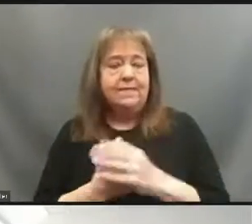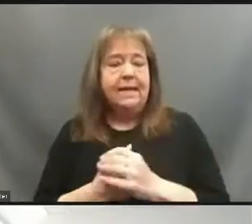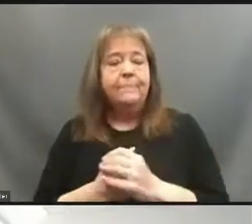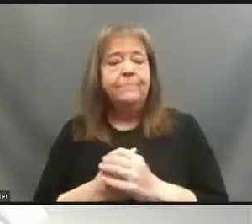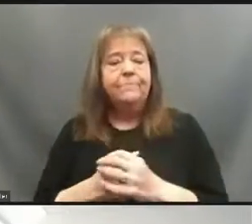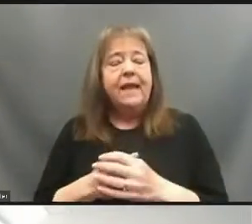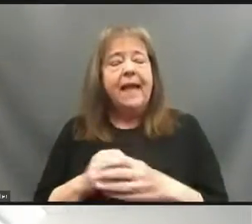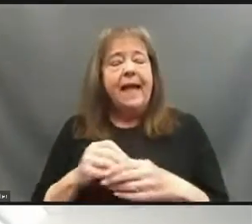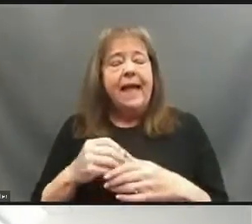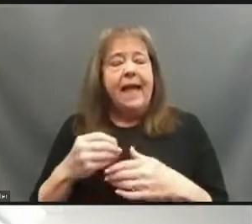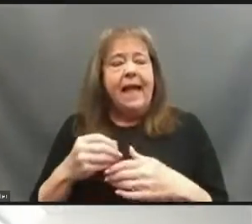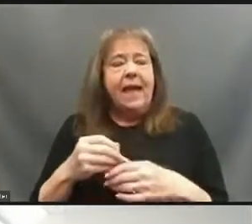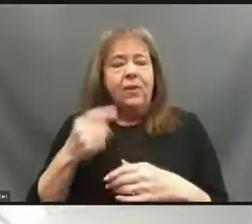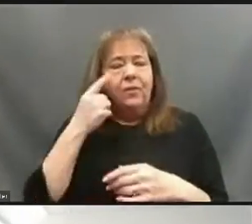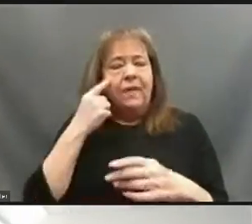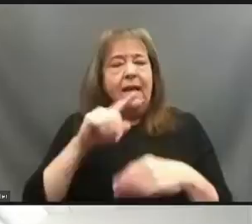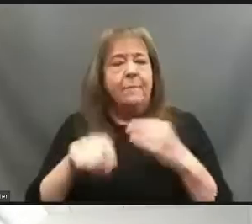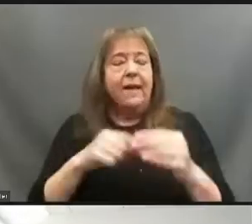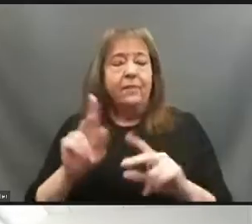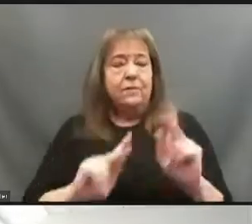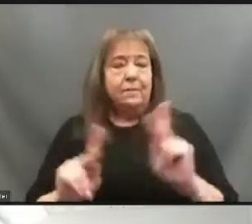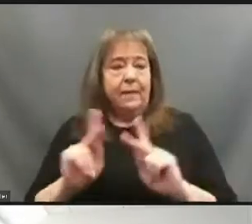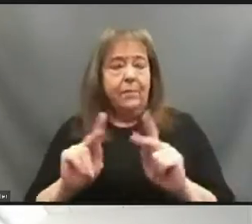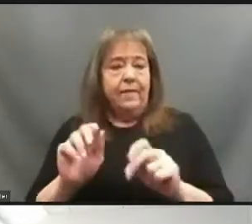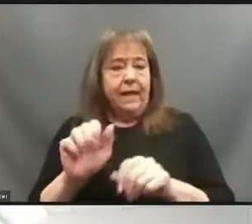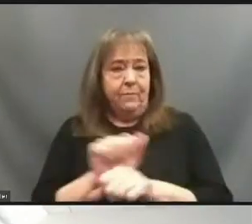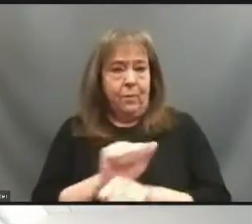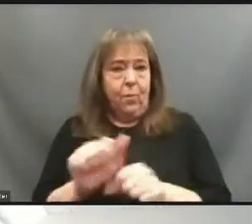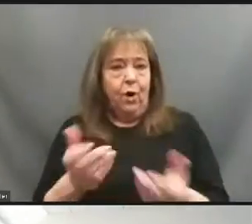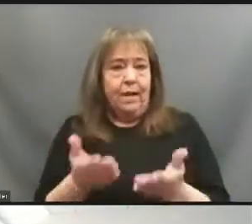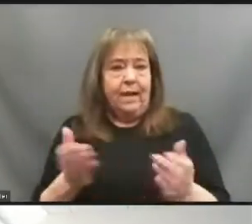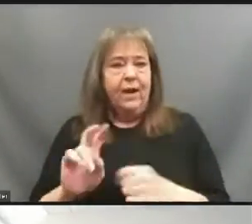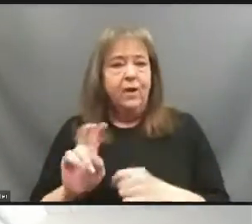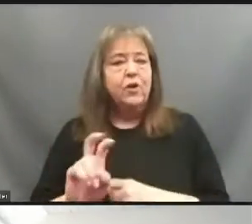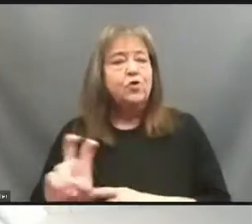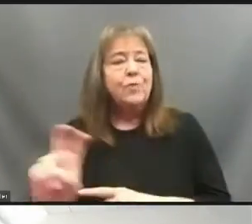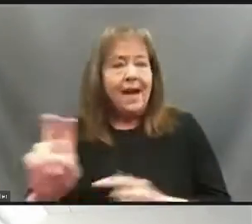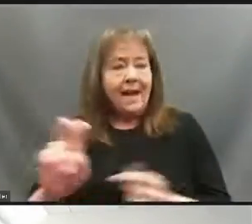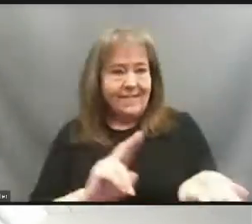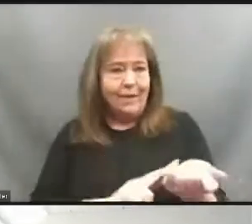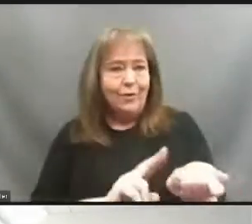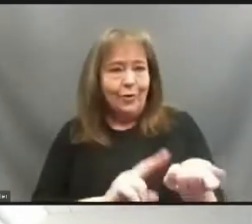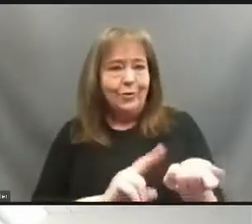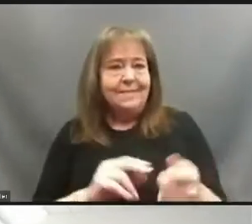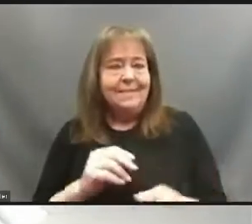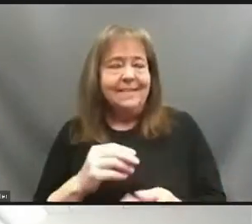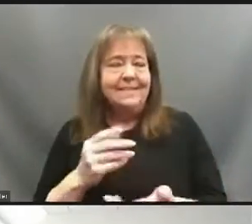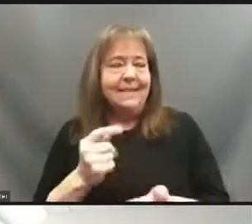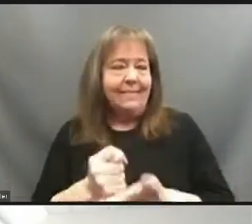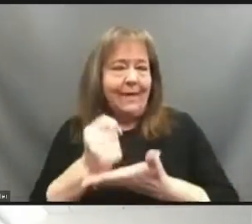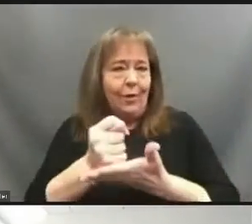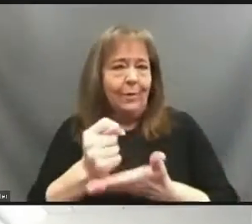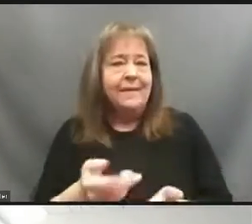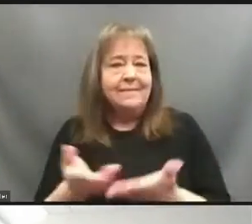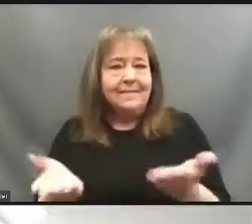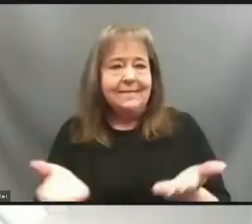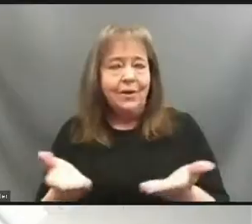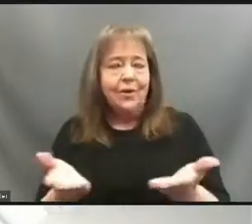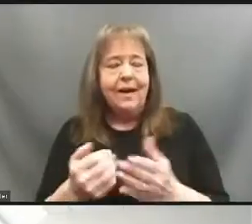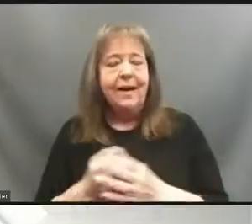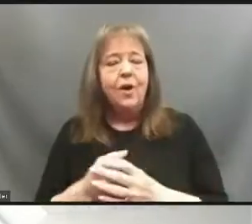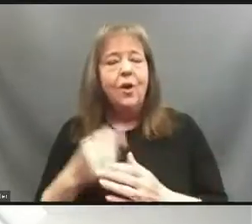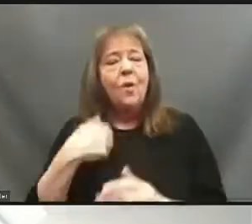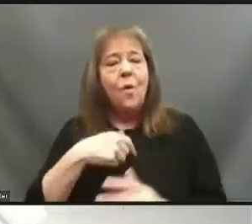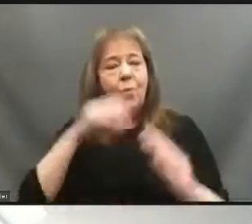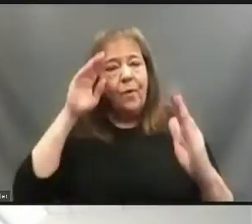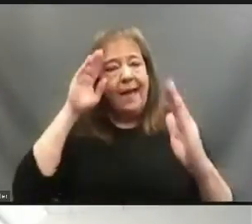staff, those traveling staff that have been mobilized to be able to help with staffing our units in the hospital, it's anticipated